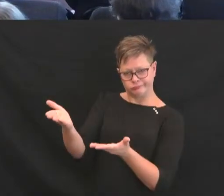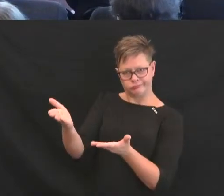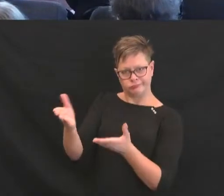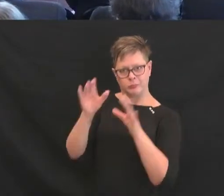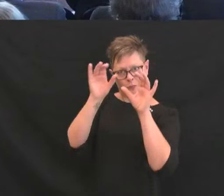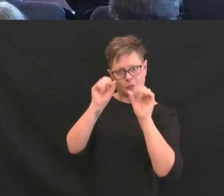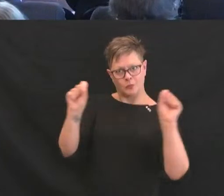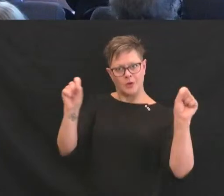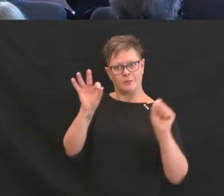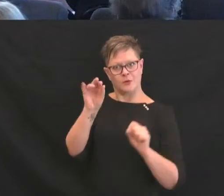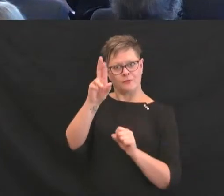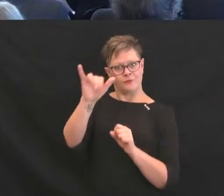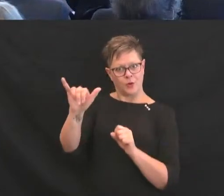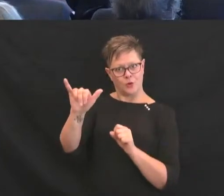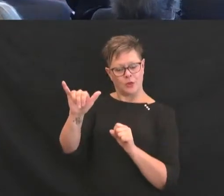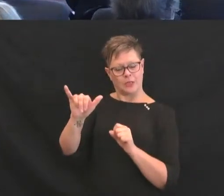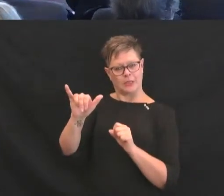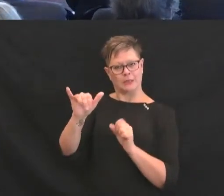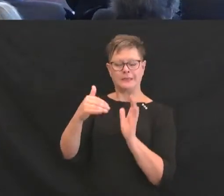Labrador, Dr. Andrew Fiore.